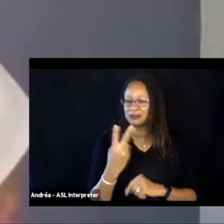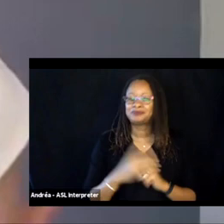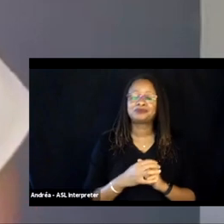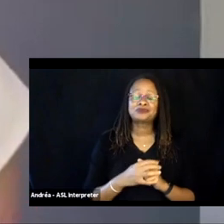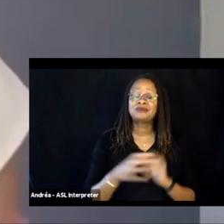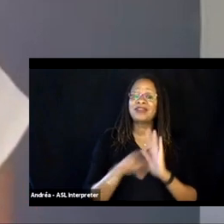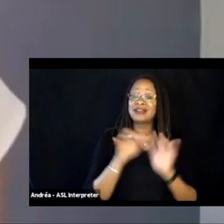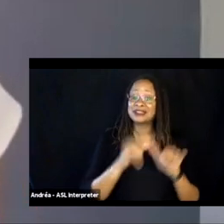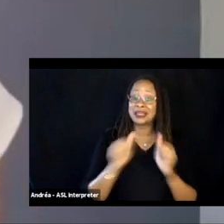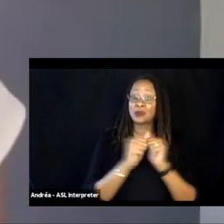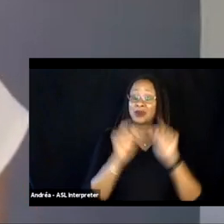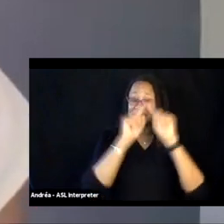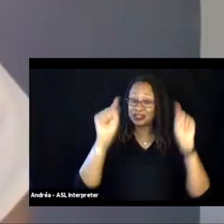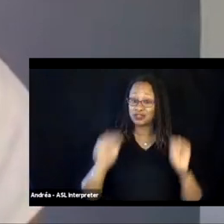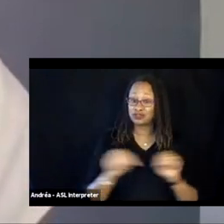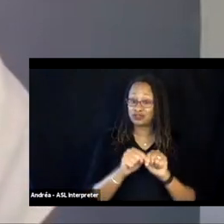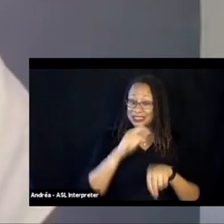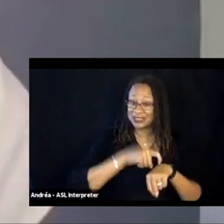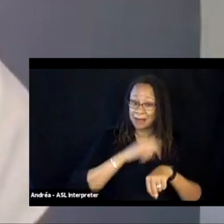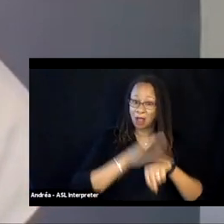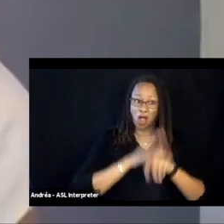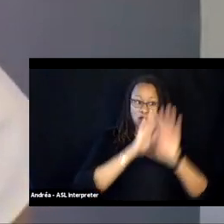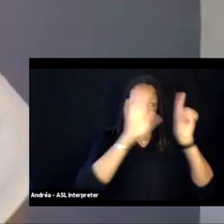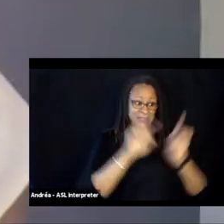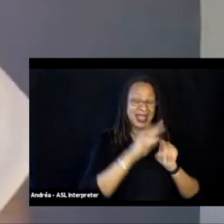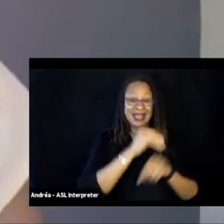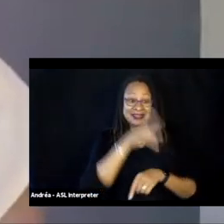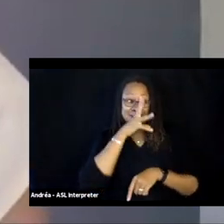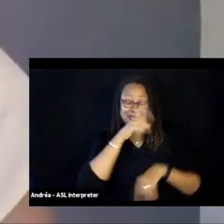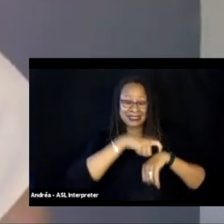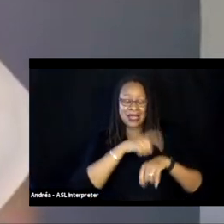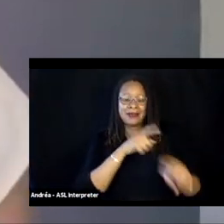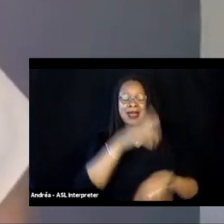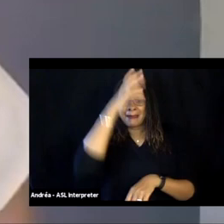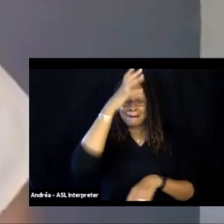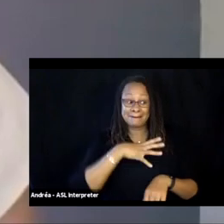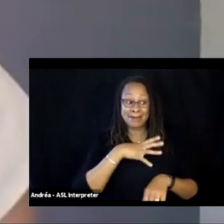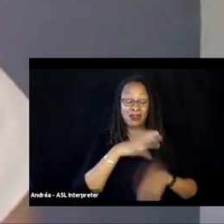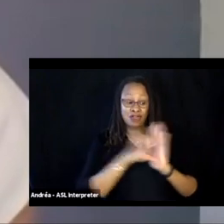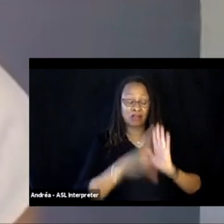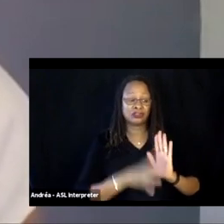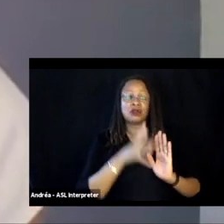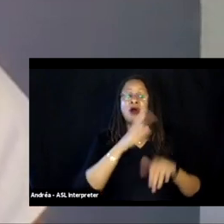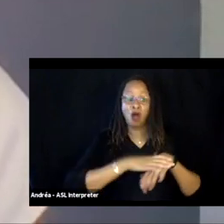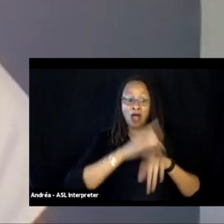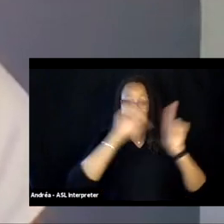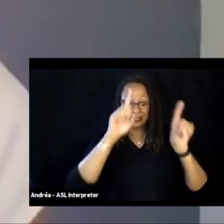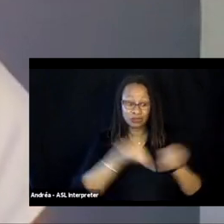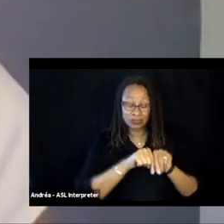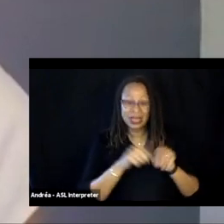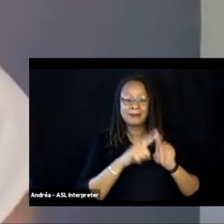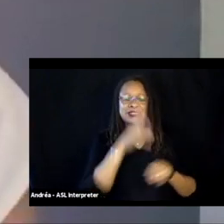same thing with screen time and speaking time, that male characters are on screen and are speaking about twice as often as female